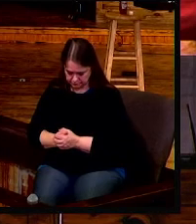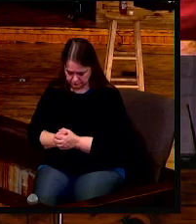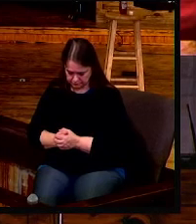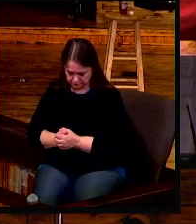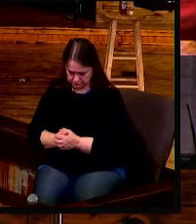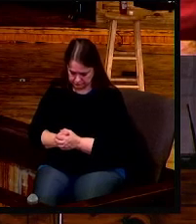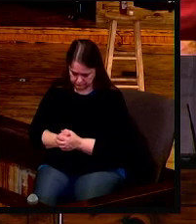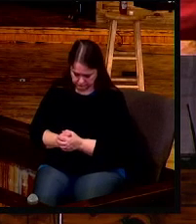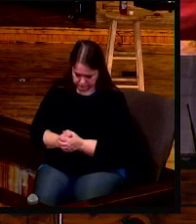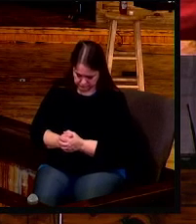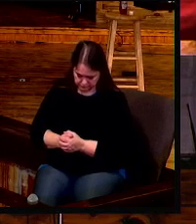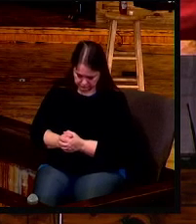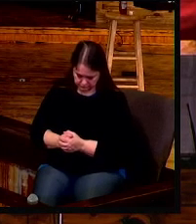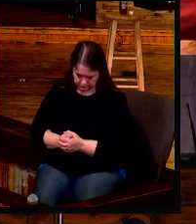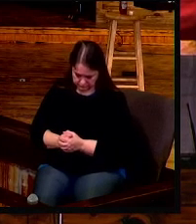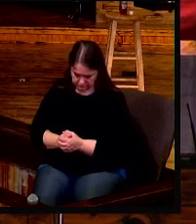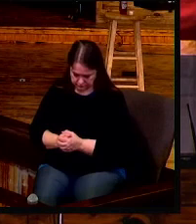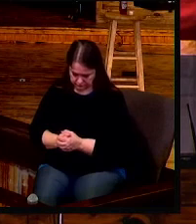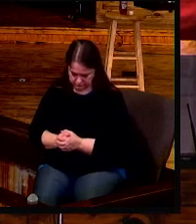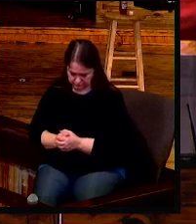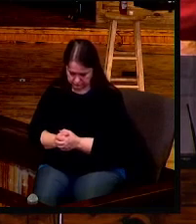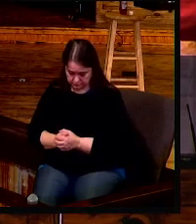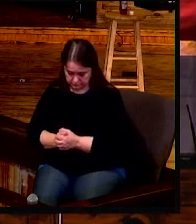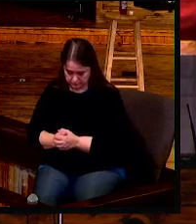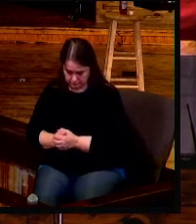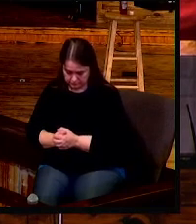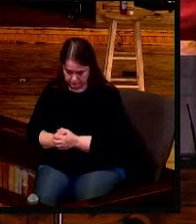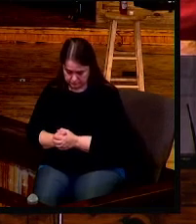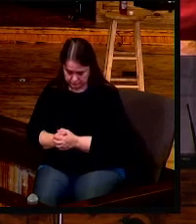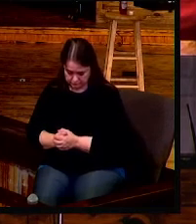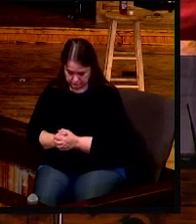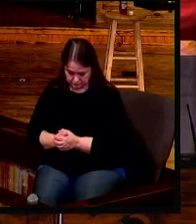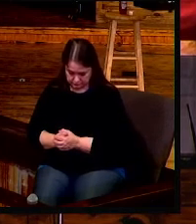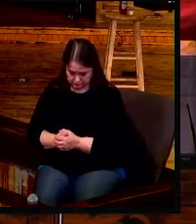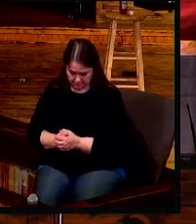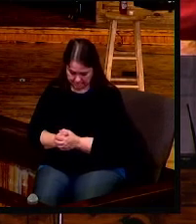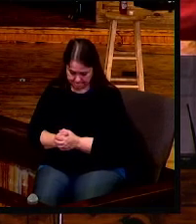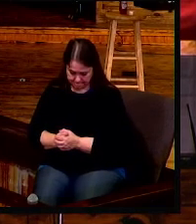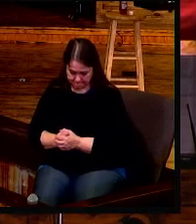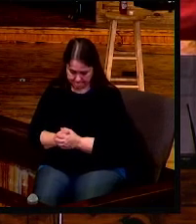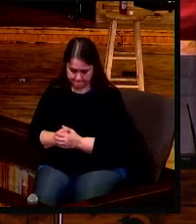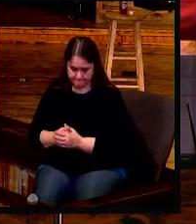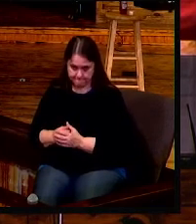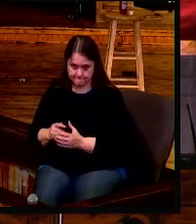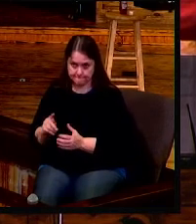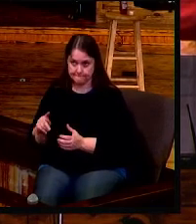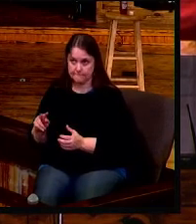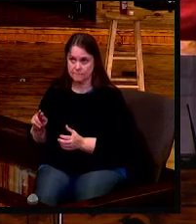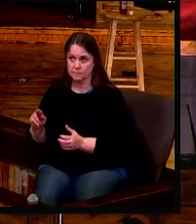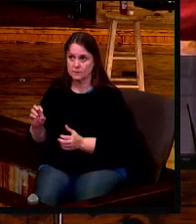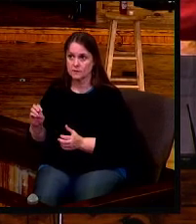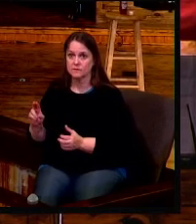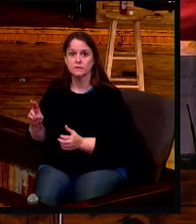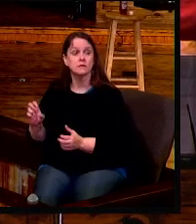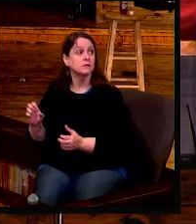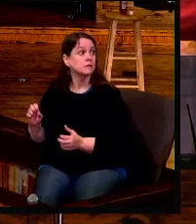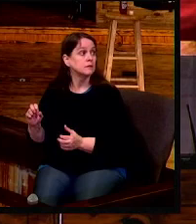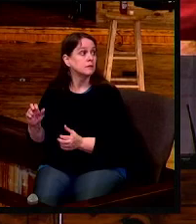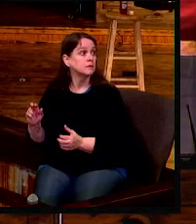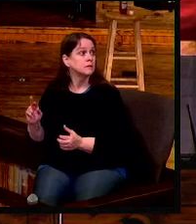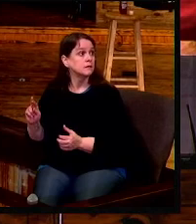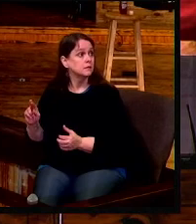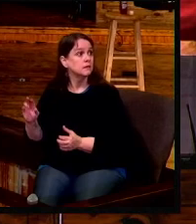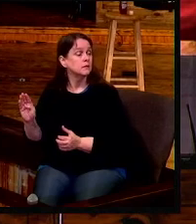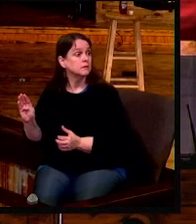about our words and how they respond in the world. Proverbs 12:18 says, "The words of